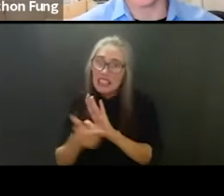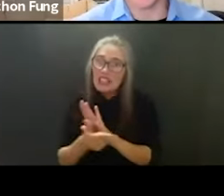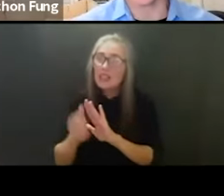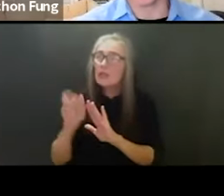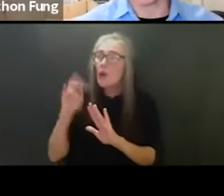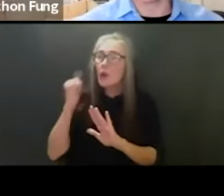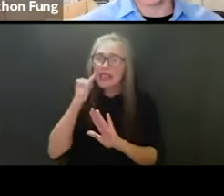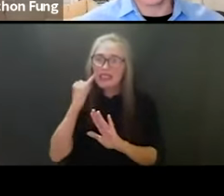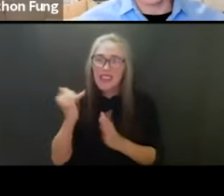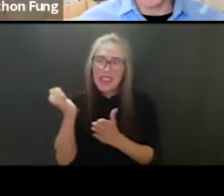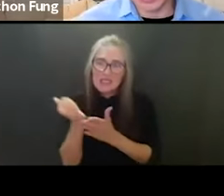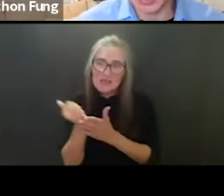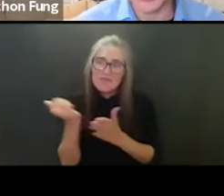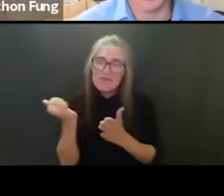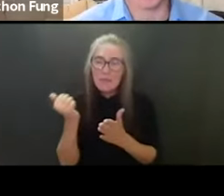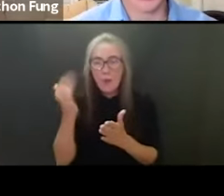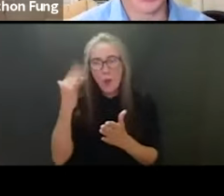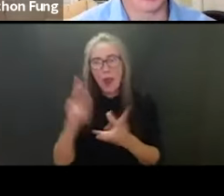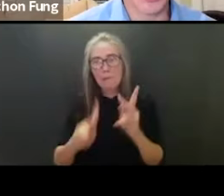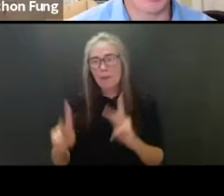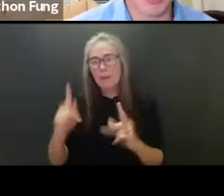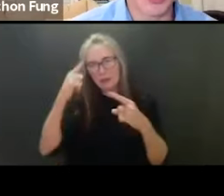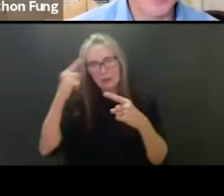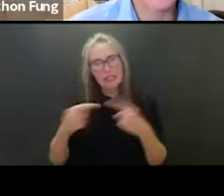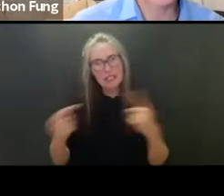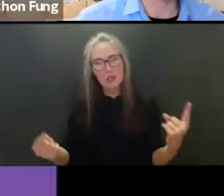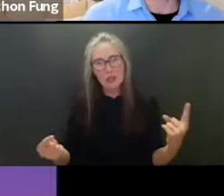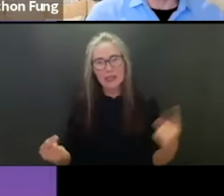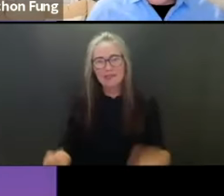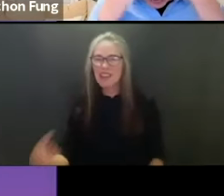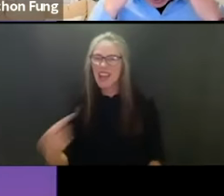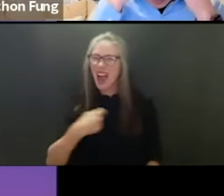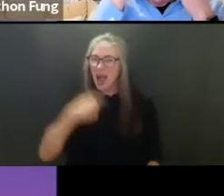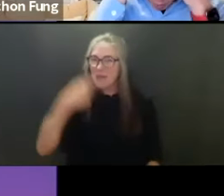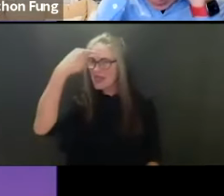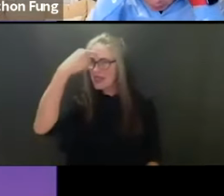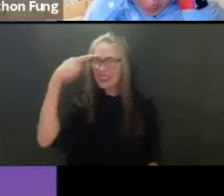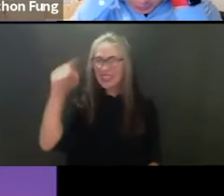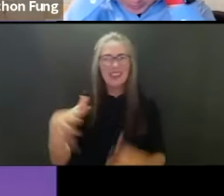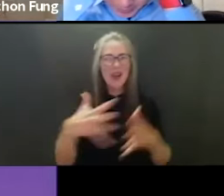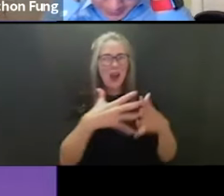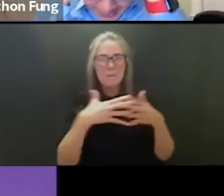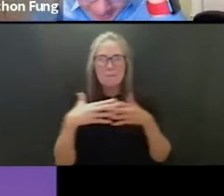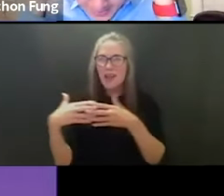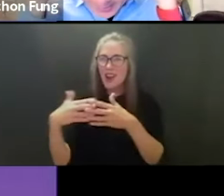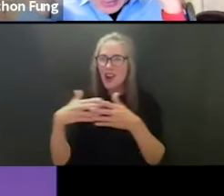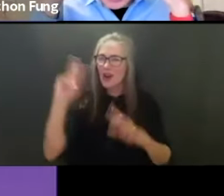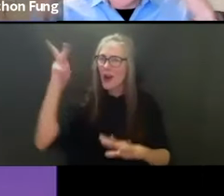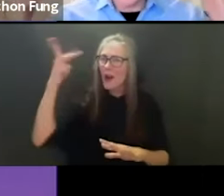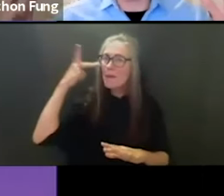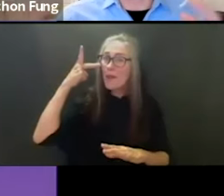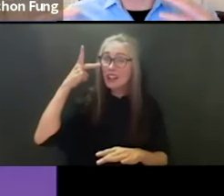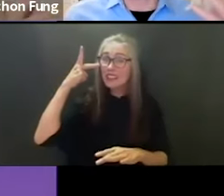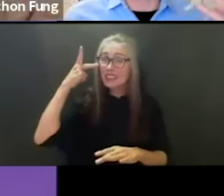legitimacy is hanging by a thread because people disagree so much. So the picture that I've been walking around with in my head